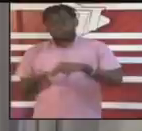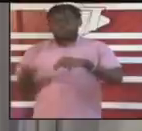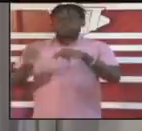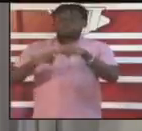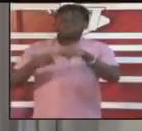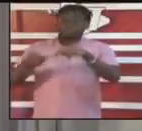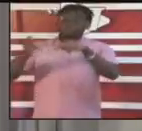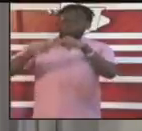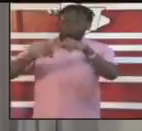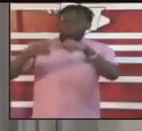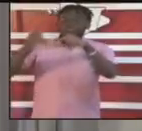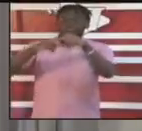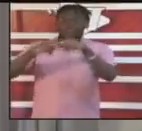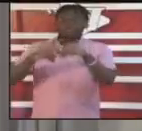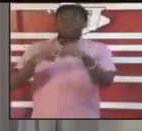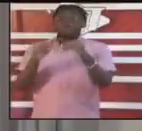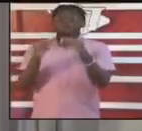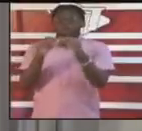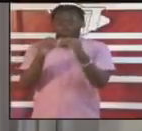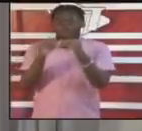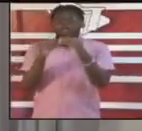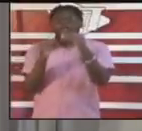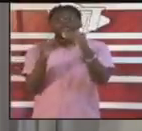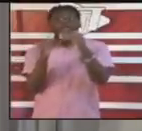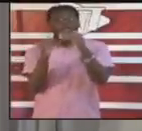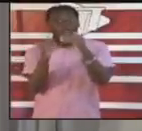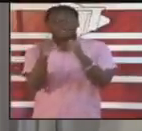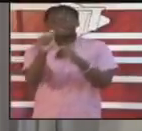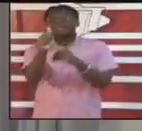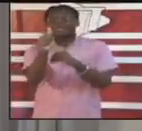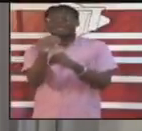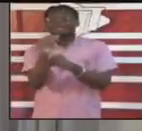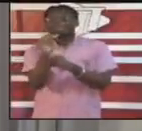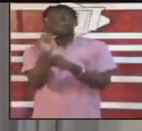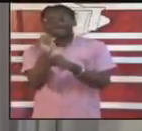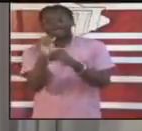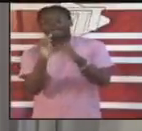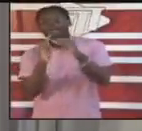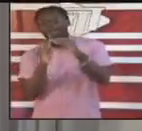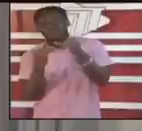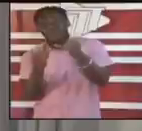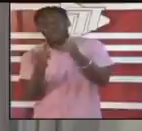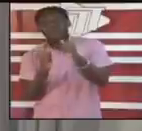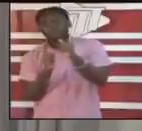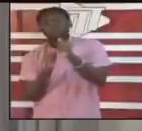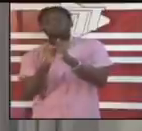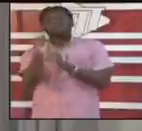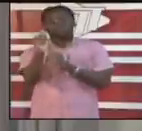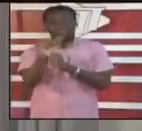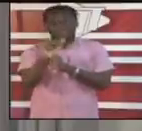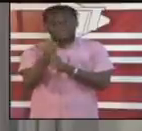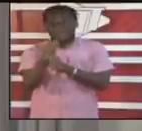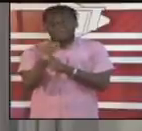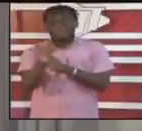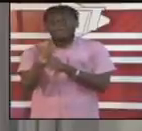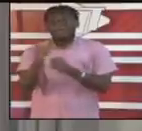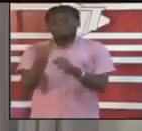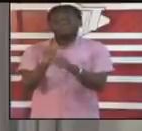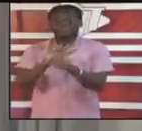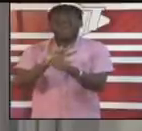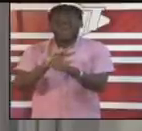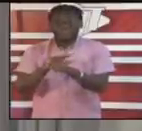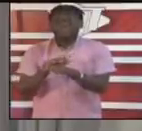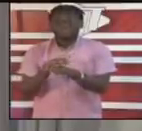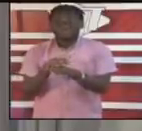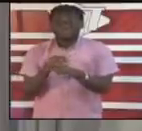10 million. Well, we have touched it. We have surpassed it. We'll be touching 11 million in short order.